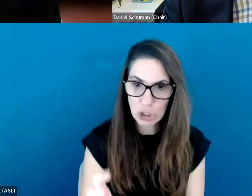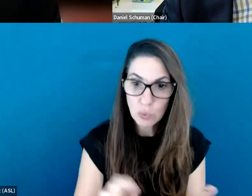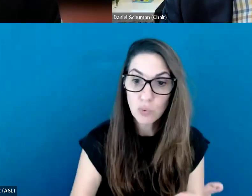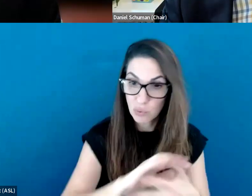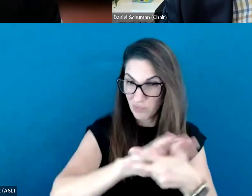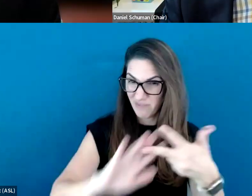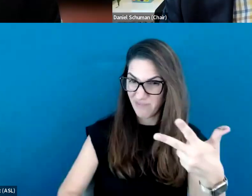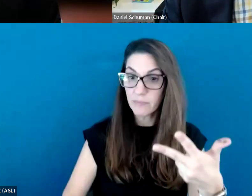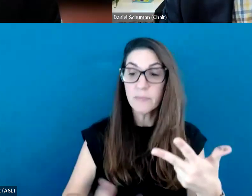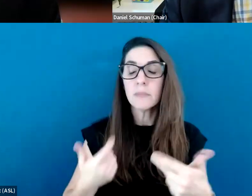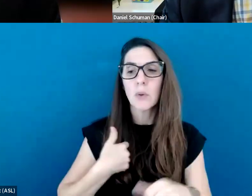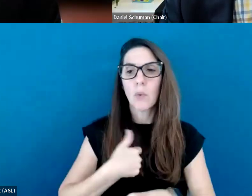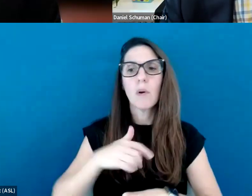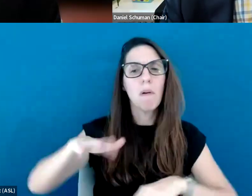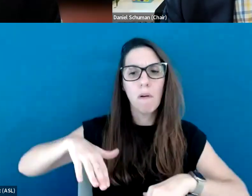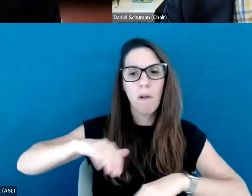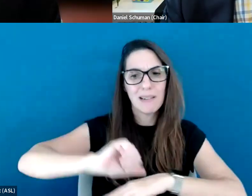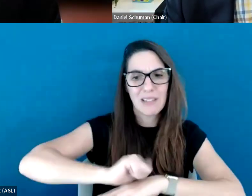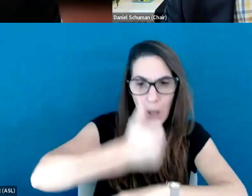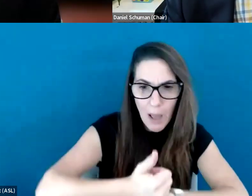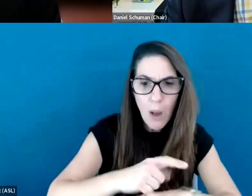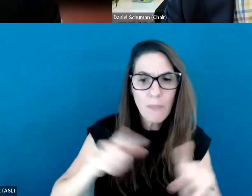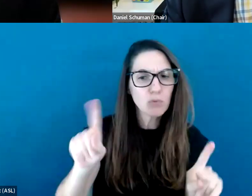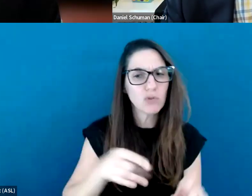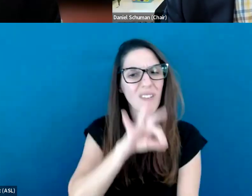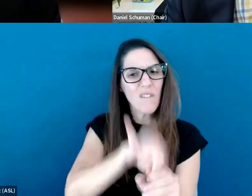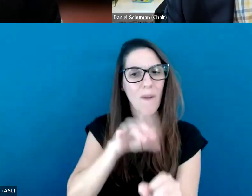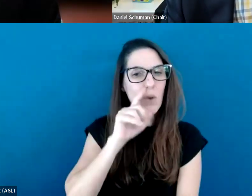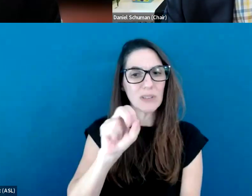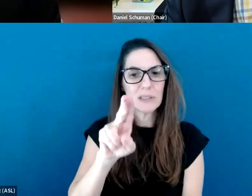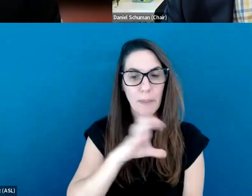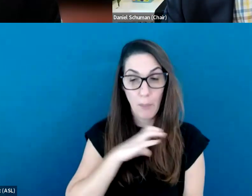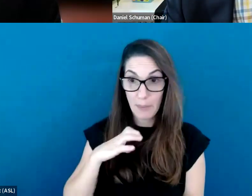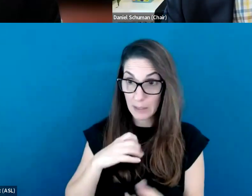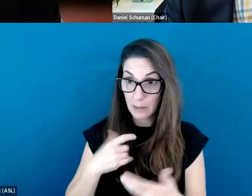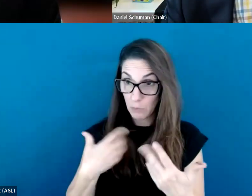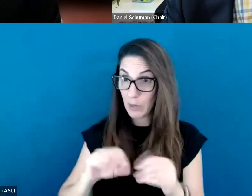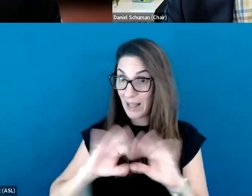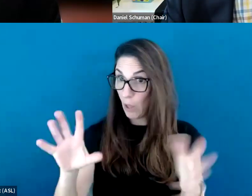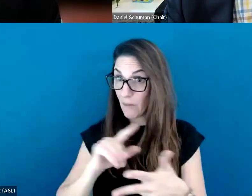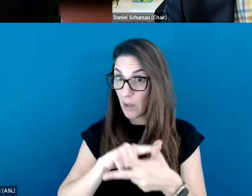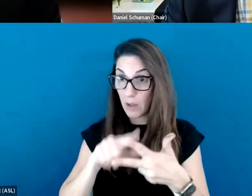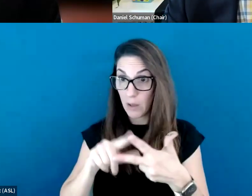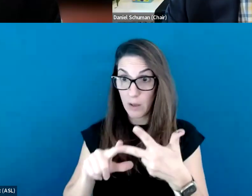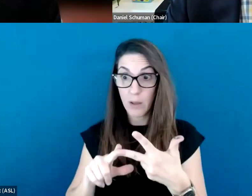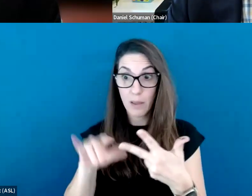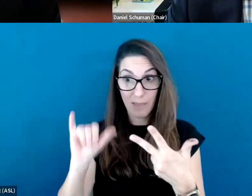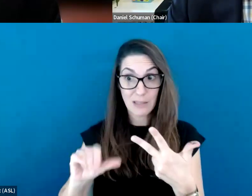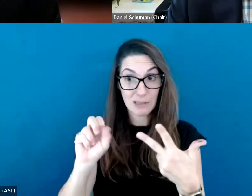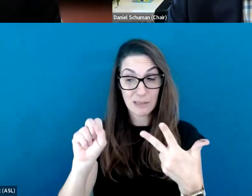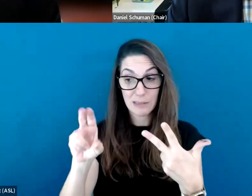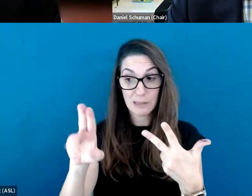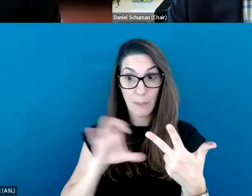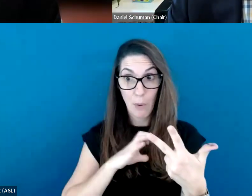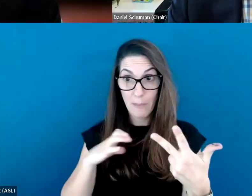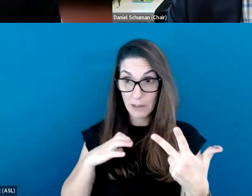administrator create these 3 subcommittees. Is everybody on? There's no confusion, right? Okay. All right, Arthur,